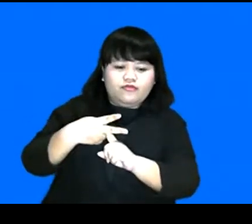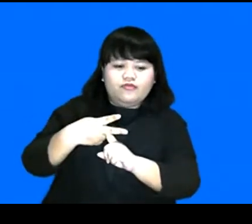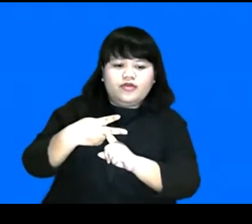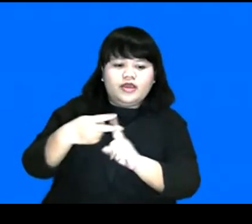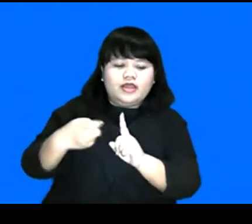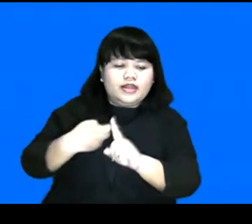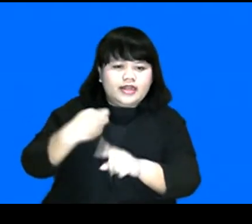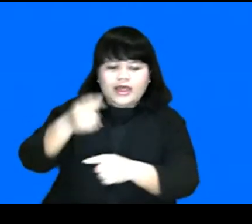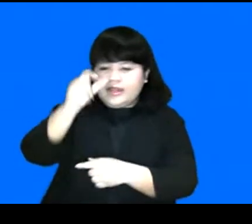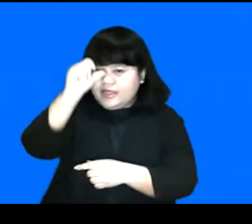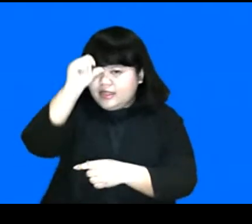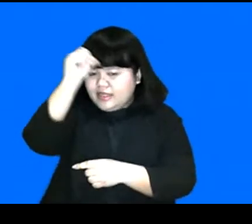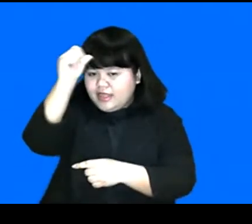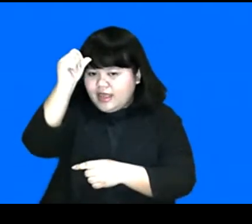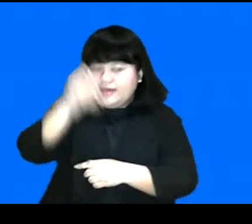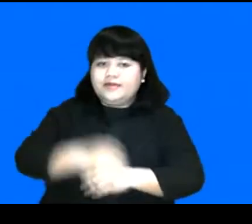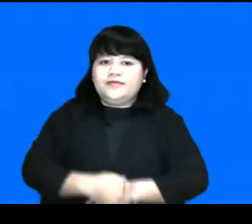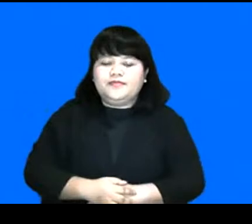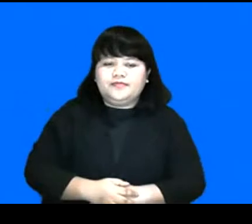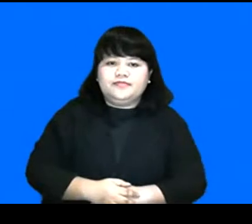please.